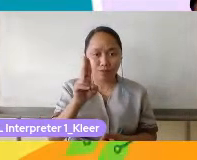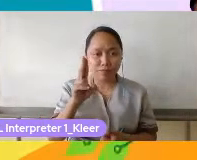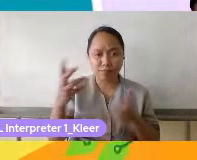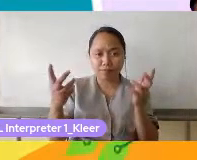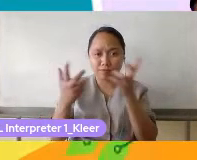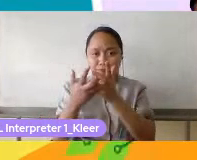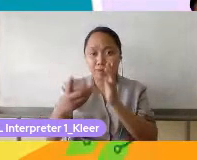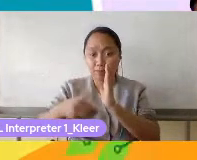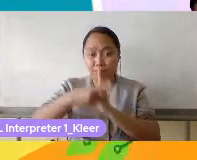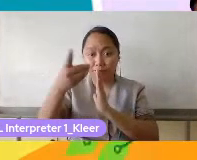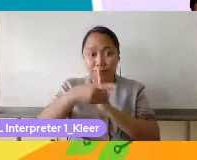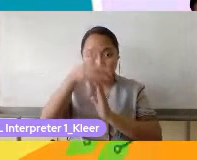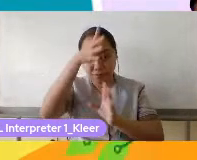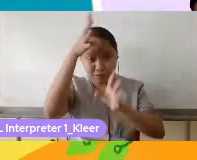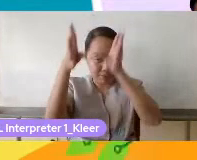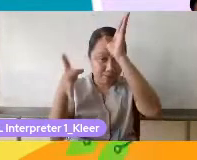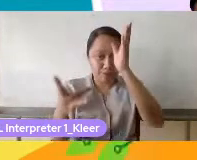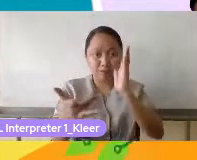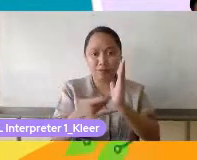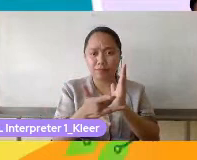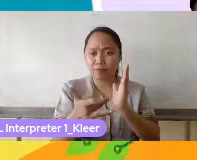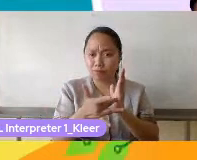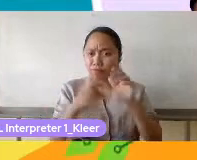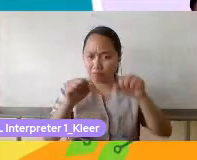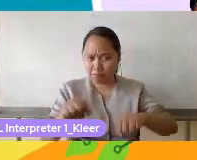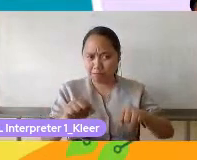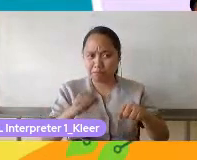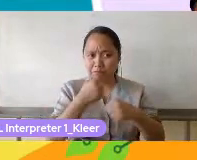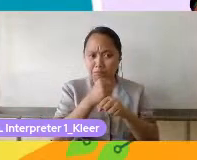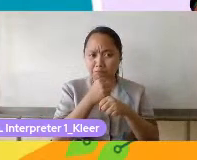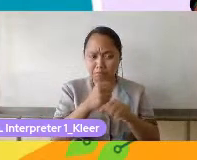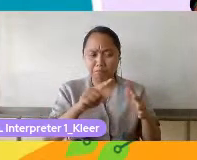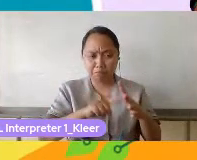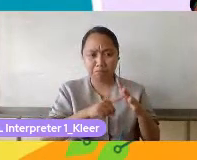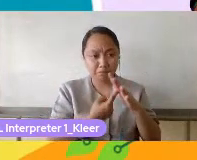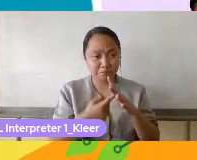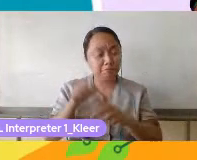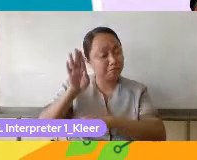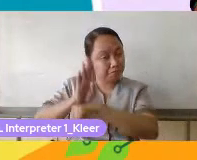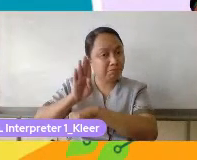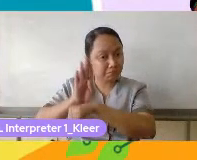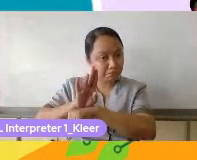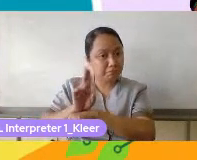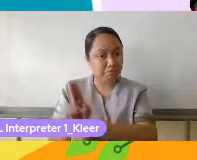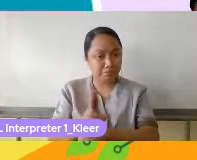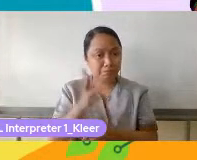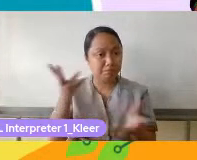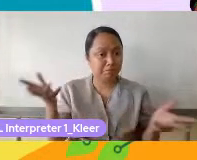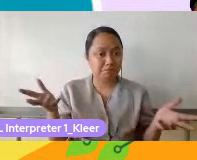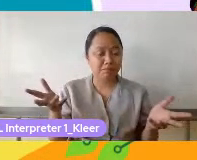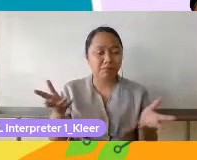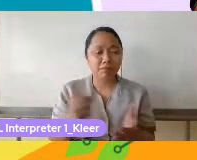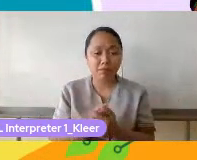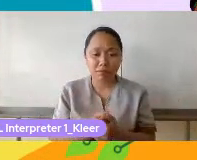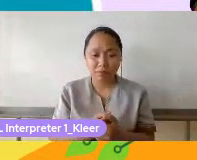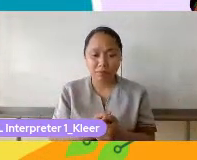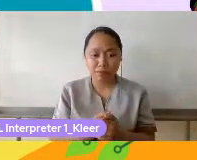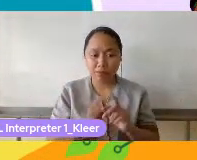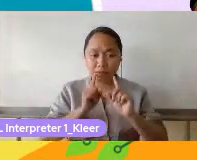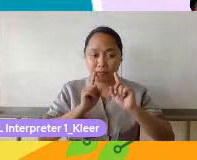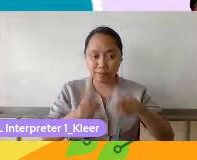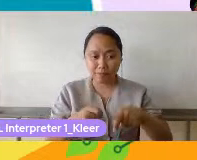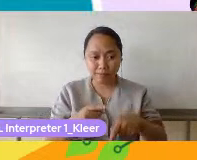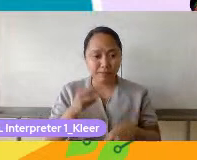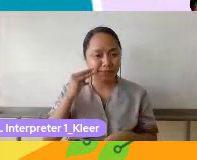digitalization, innovation, and technology? Could they make it into a startup business? Siguro mag-circle back tayo kay